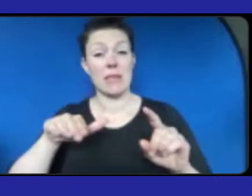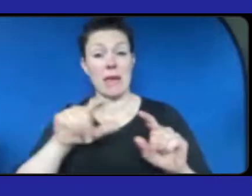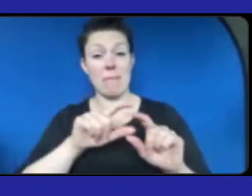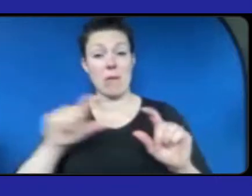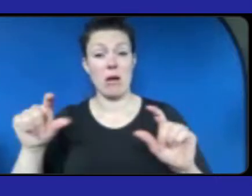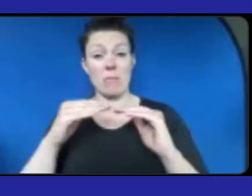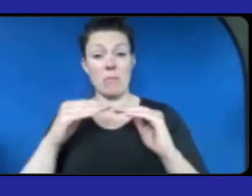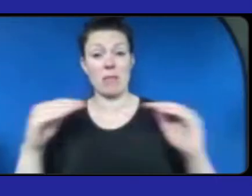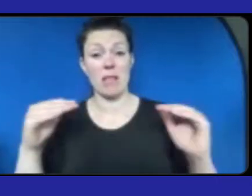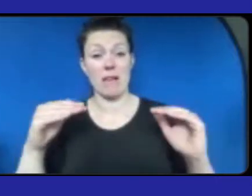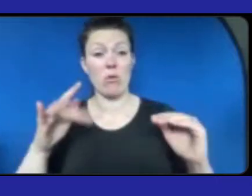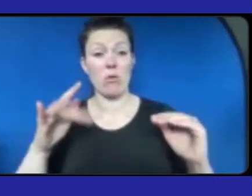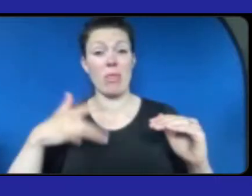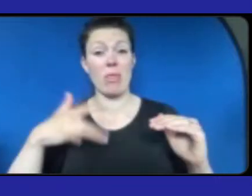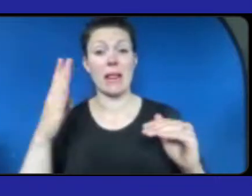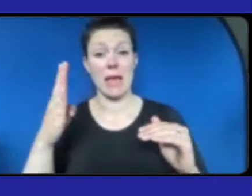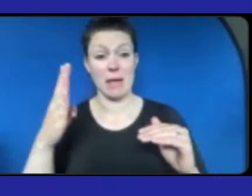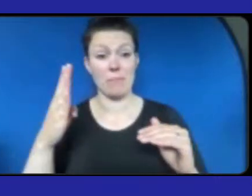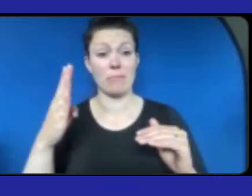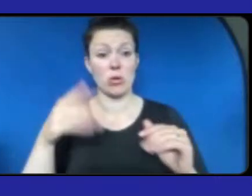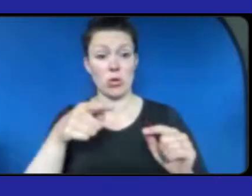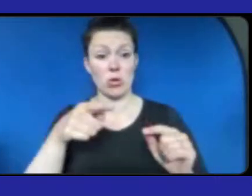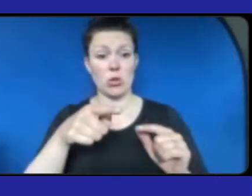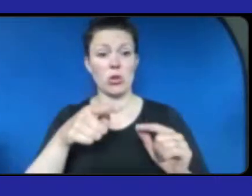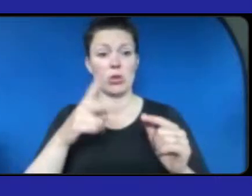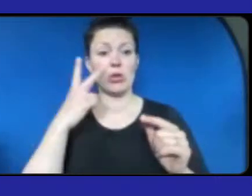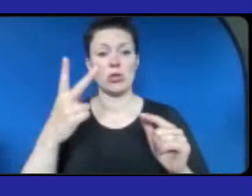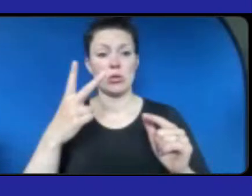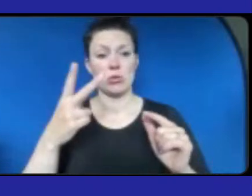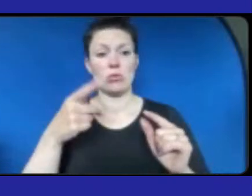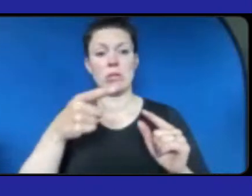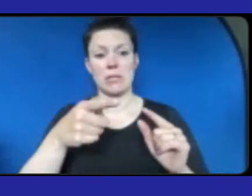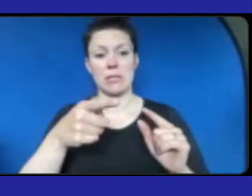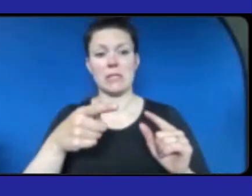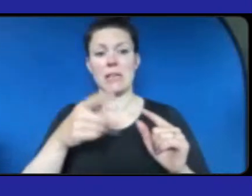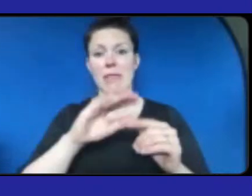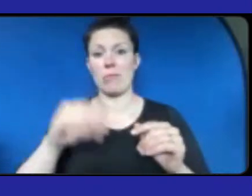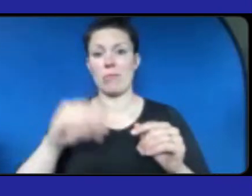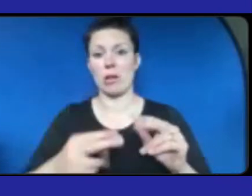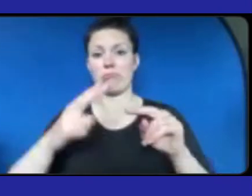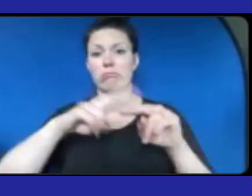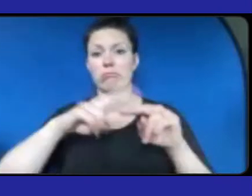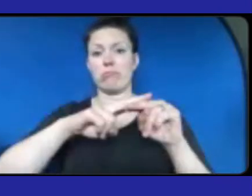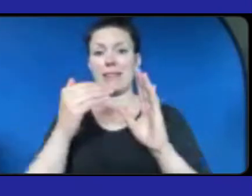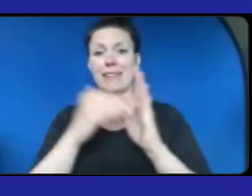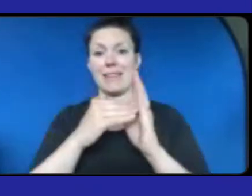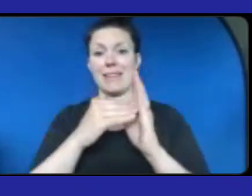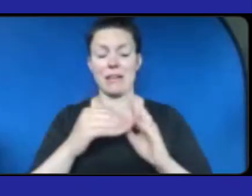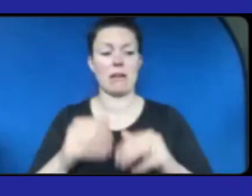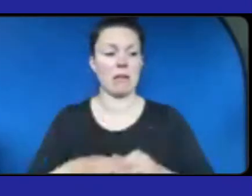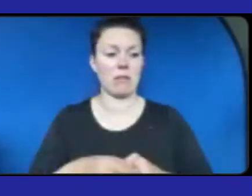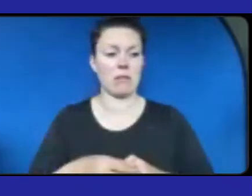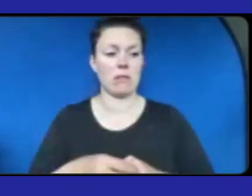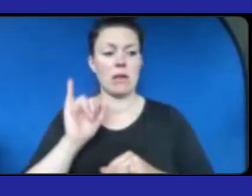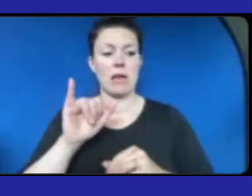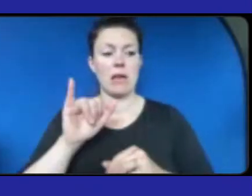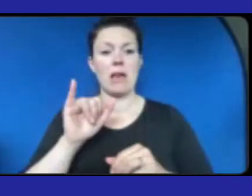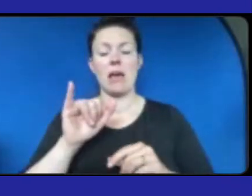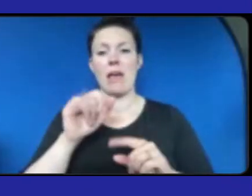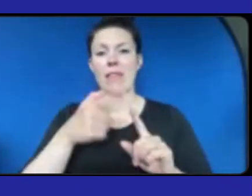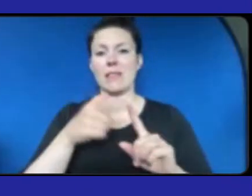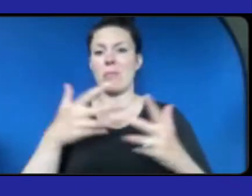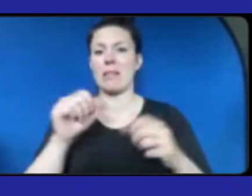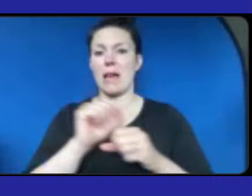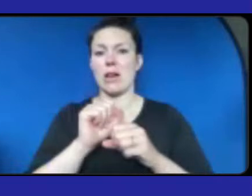the light blue video visits are becoming a larger and larger percentage of the visits that we're doing. And that comes from a lot of work we're doing with